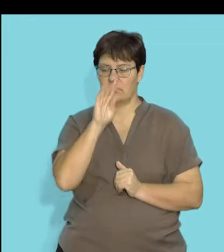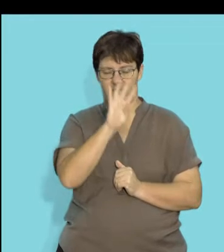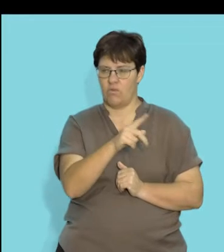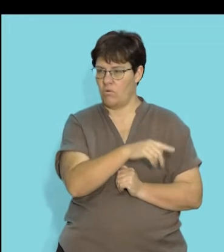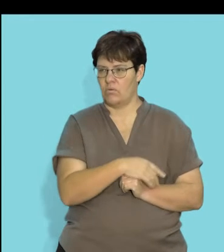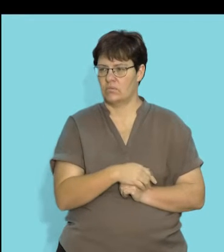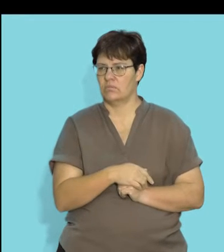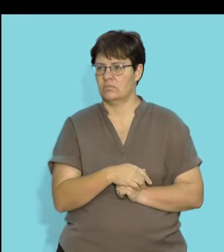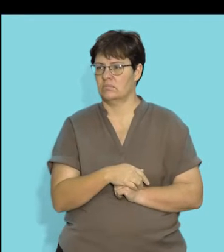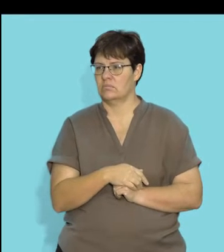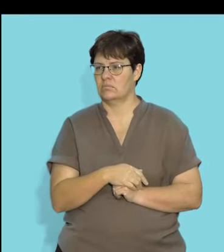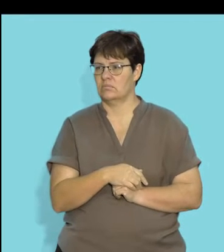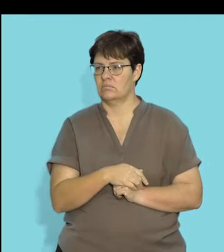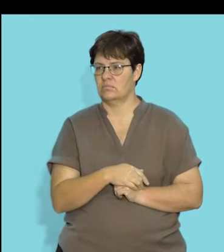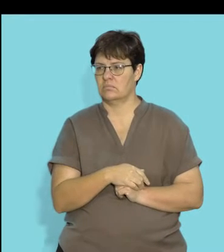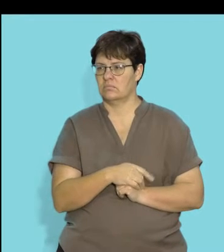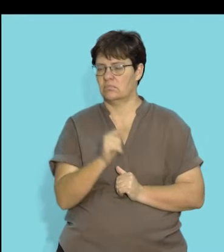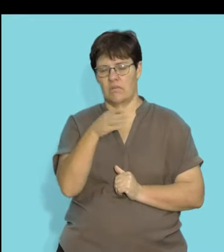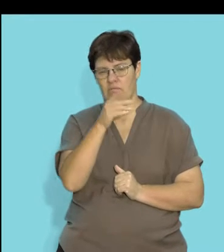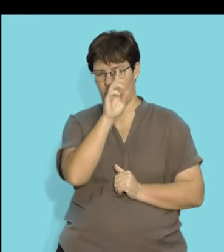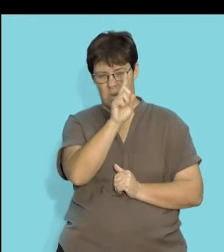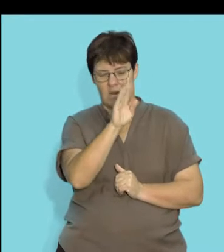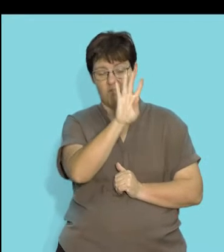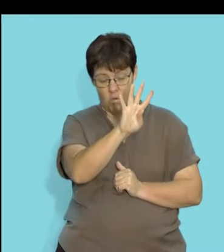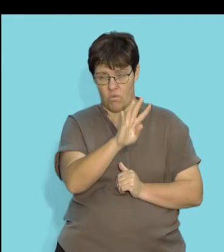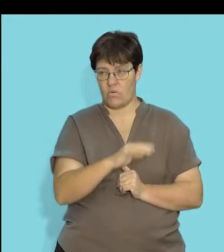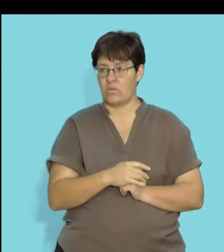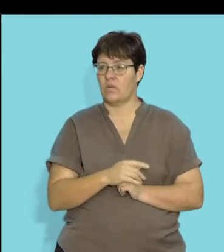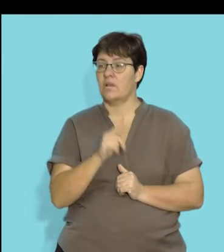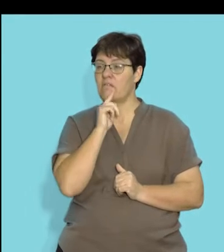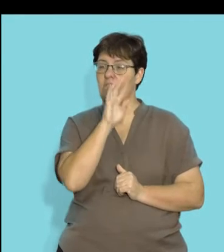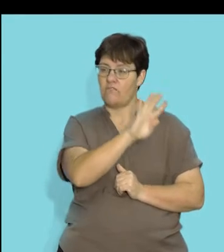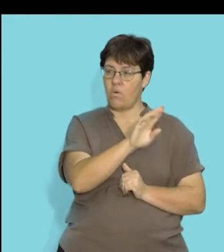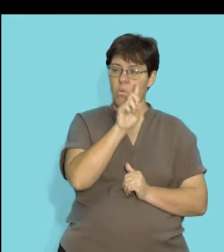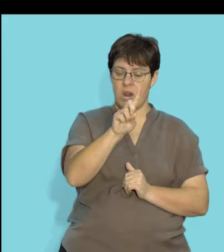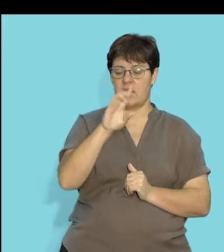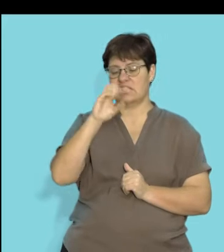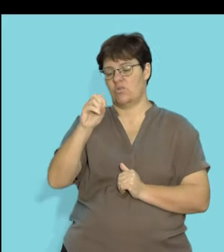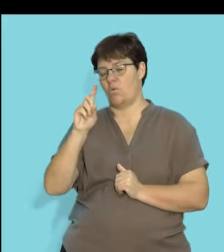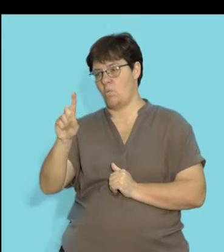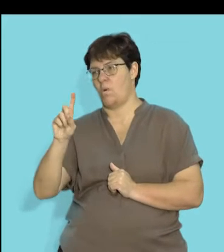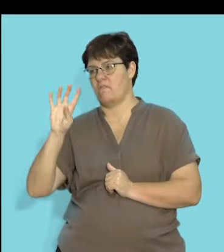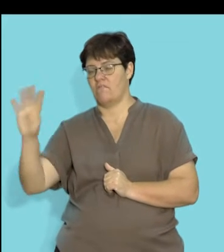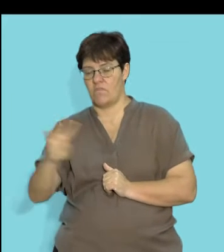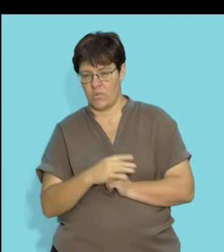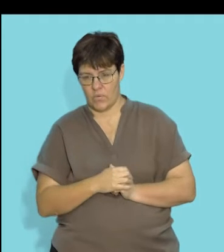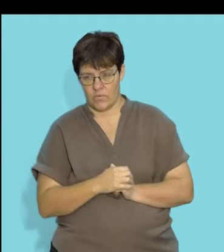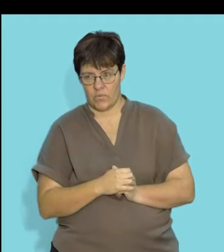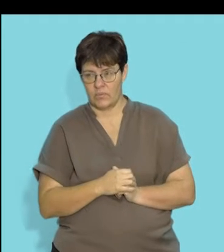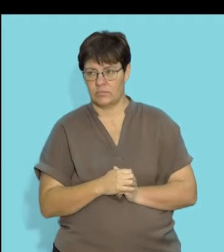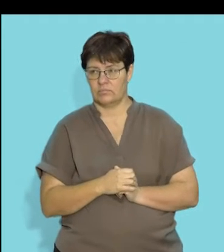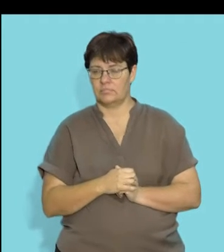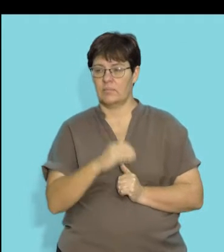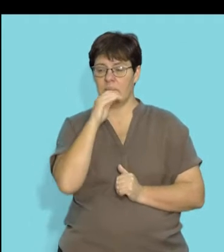this is supposed to be 4 there, just not 1. So if that is 4, that is 1, that is